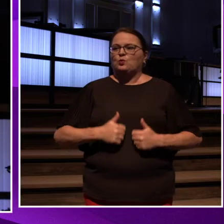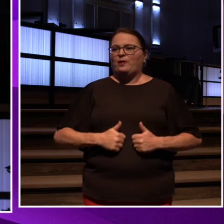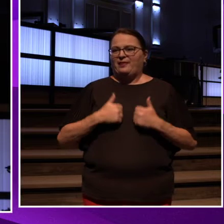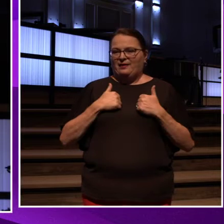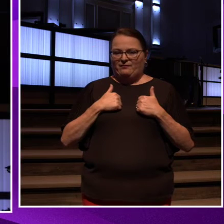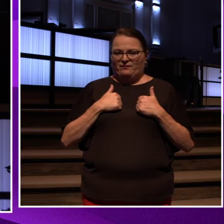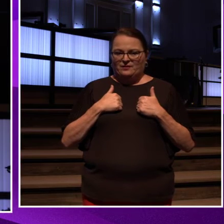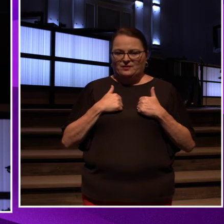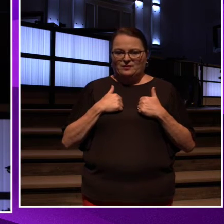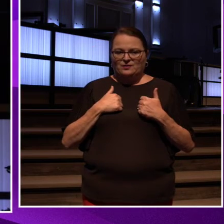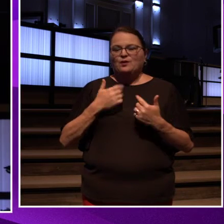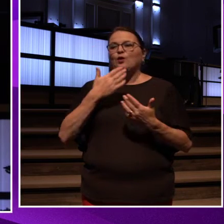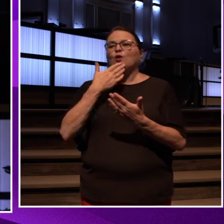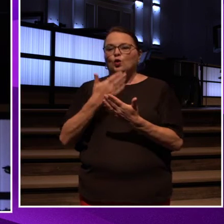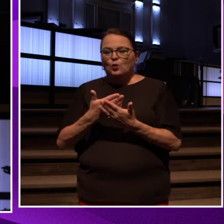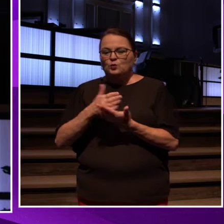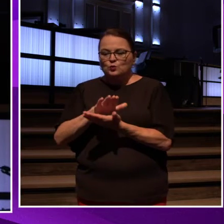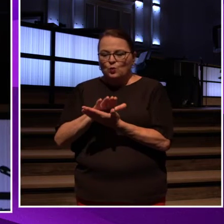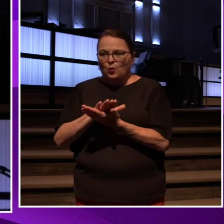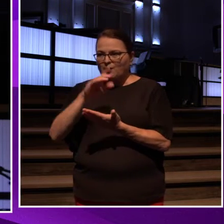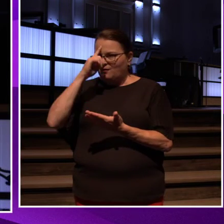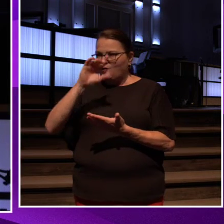and a good school for our kids.